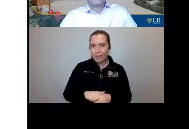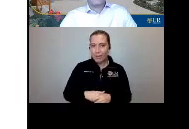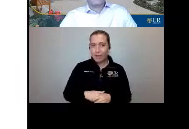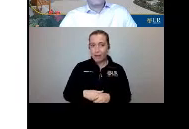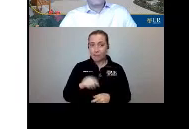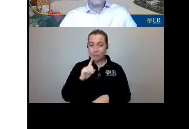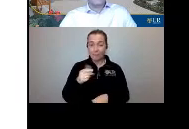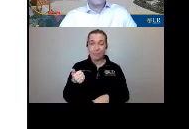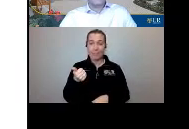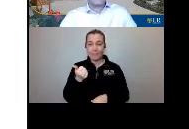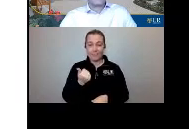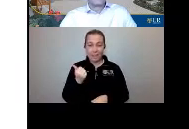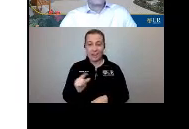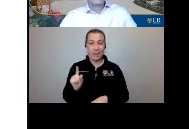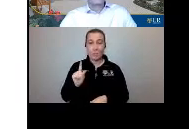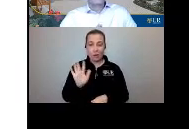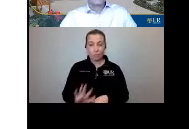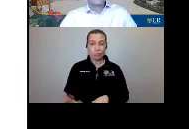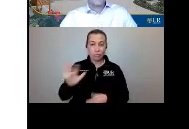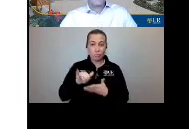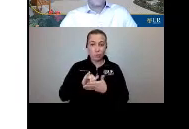York.